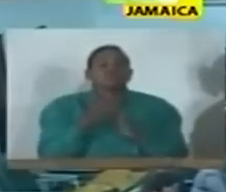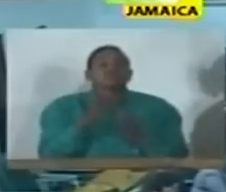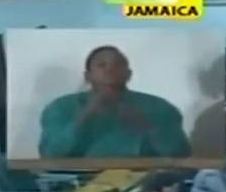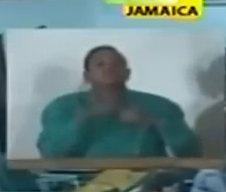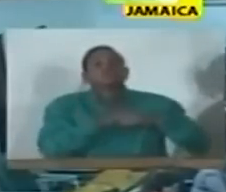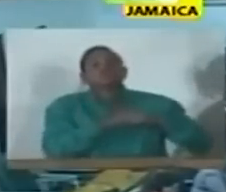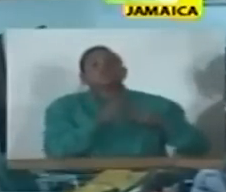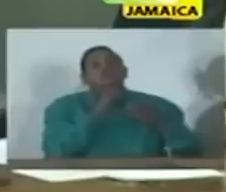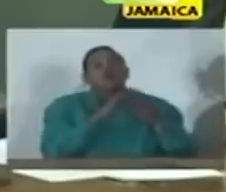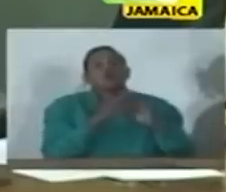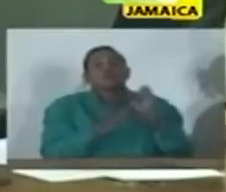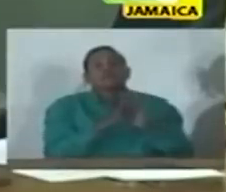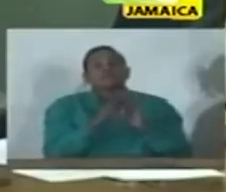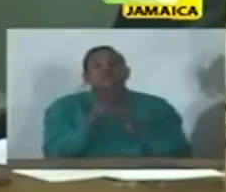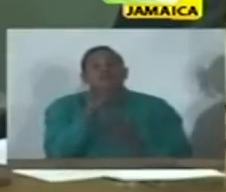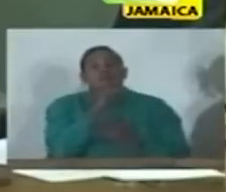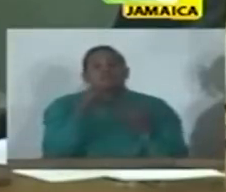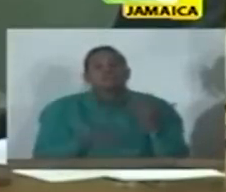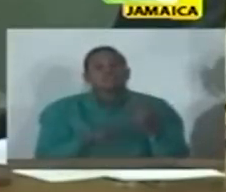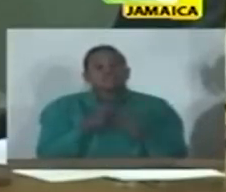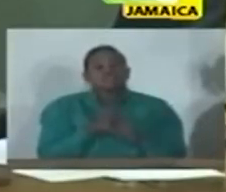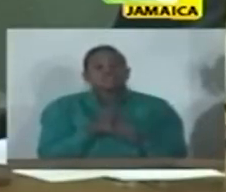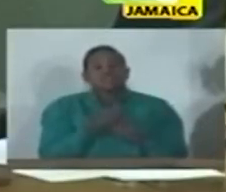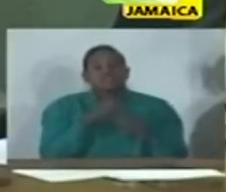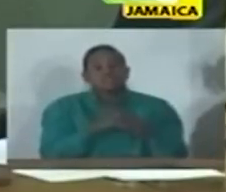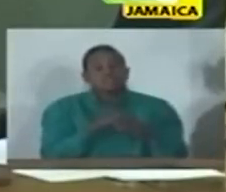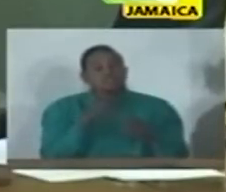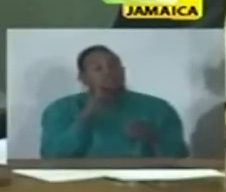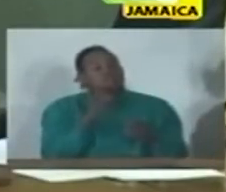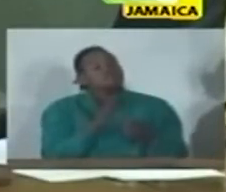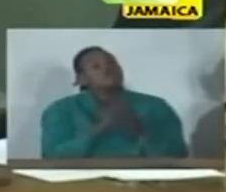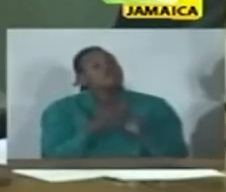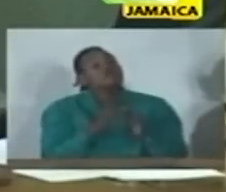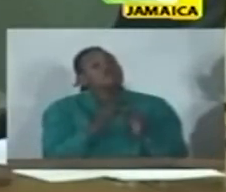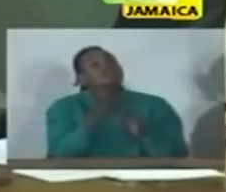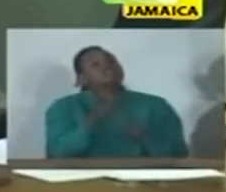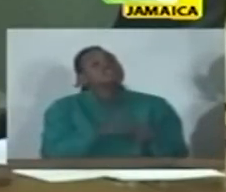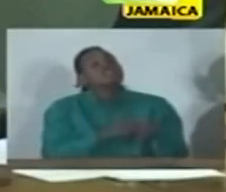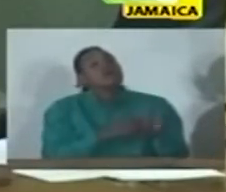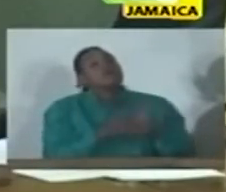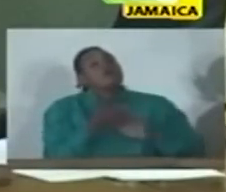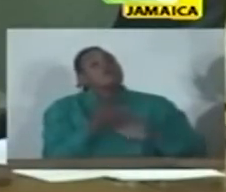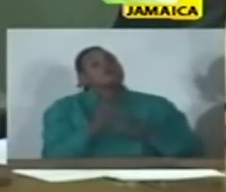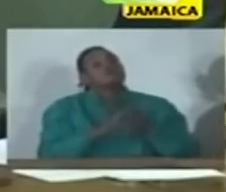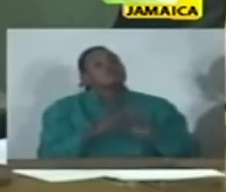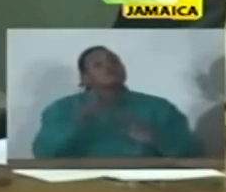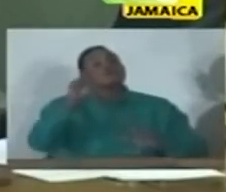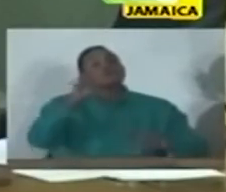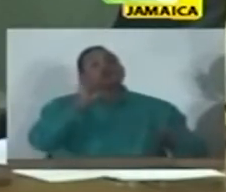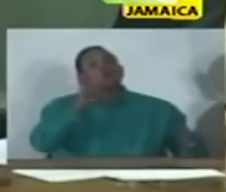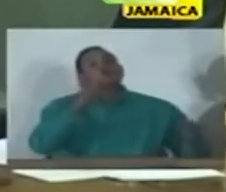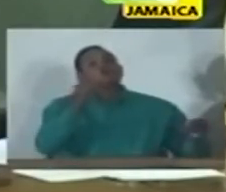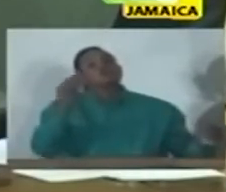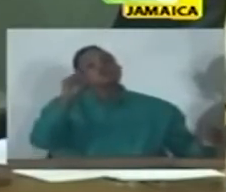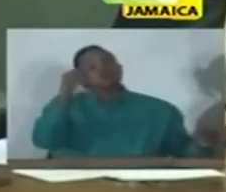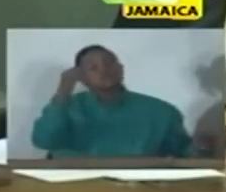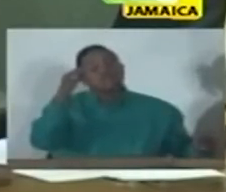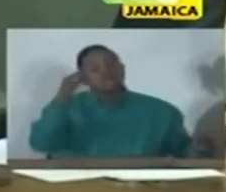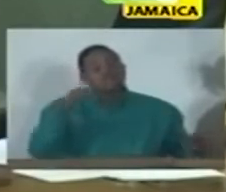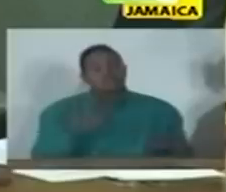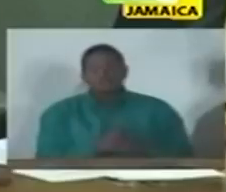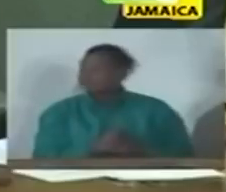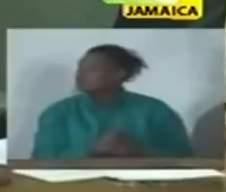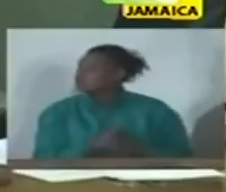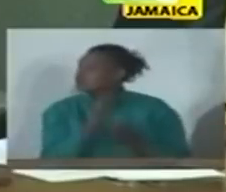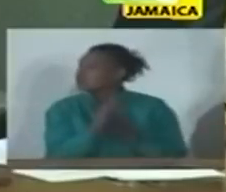community development measures, the Denham Town Community Zone extension of period of operation number 3 order resolution 2019. The